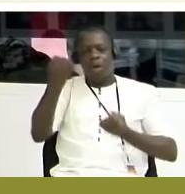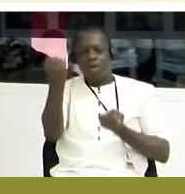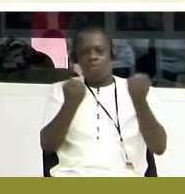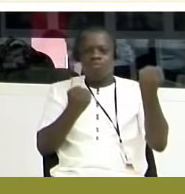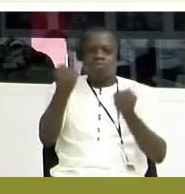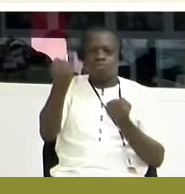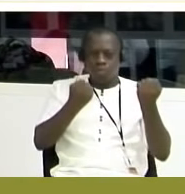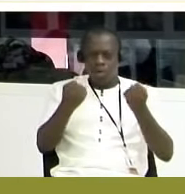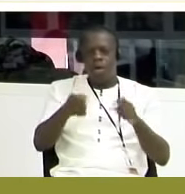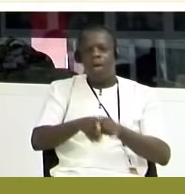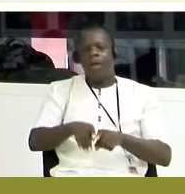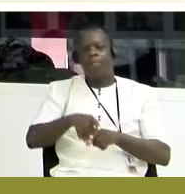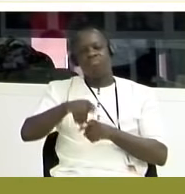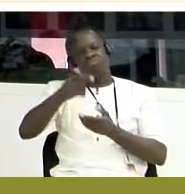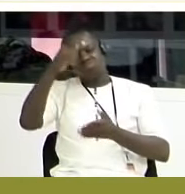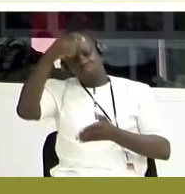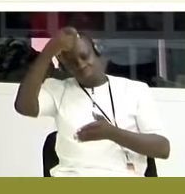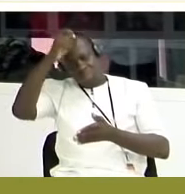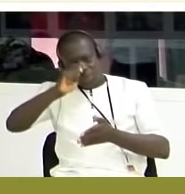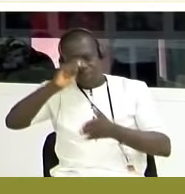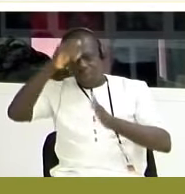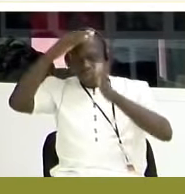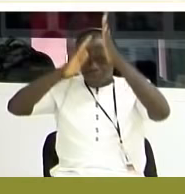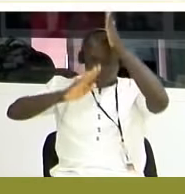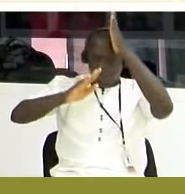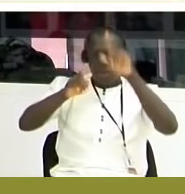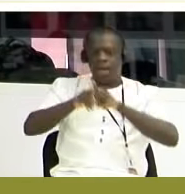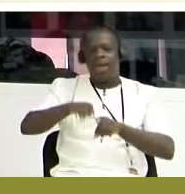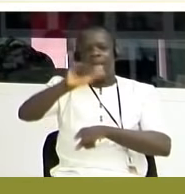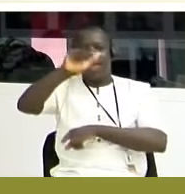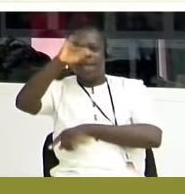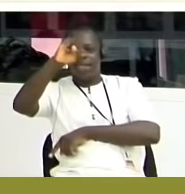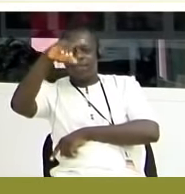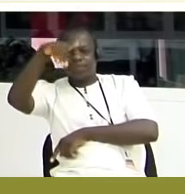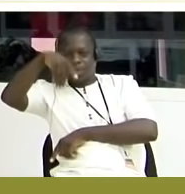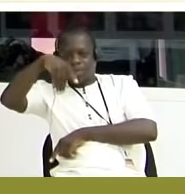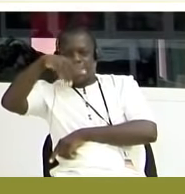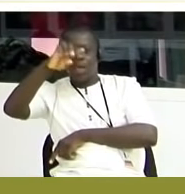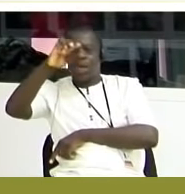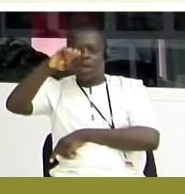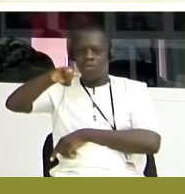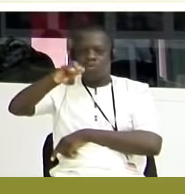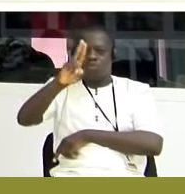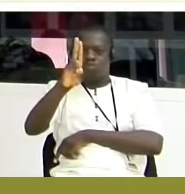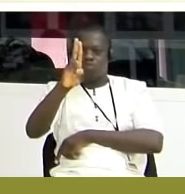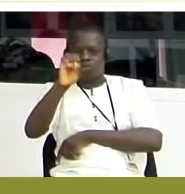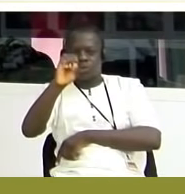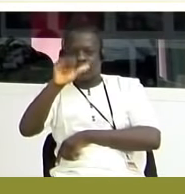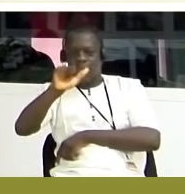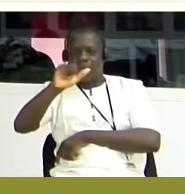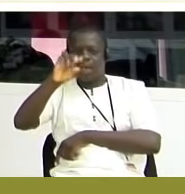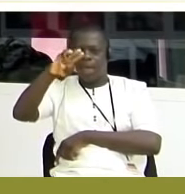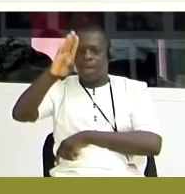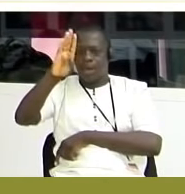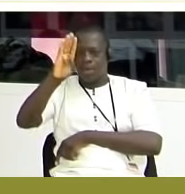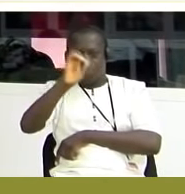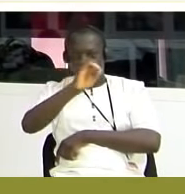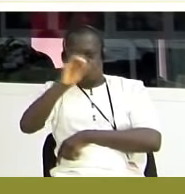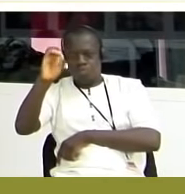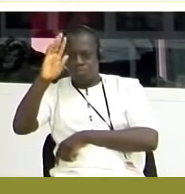military police officers, and ASP Musa Mboub was among them. He was the one, in fact, leading them to my